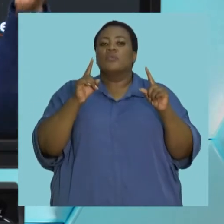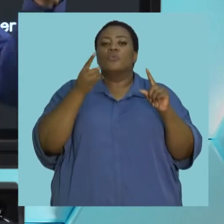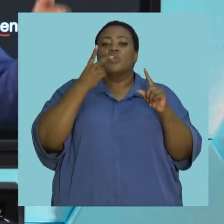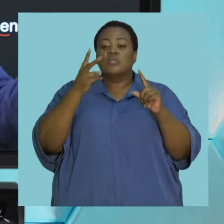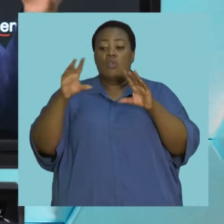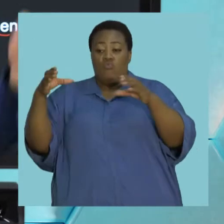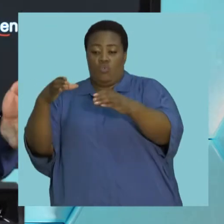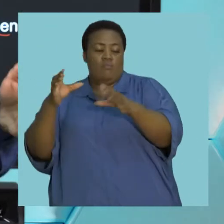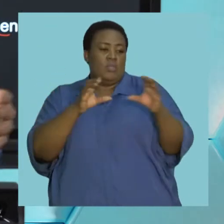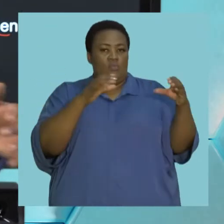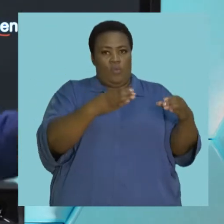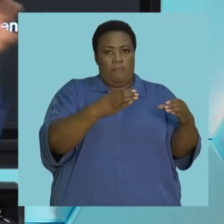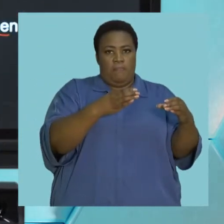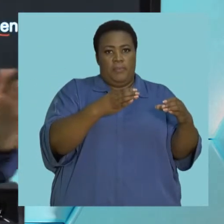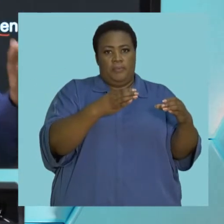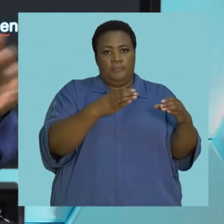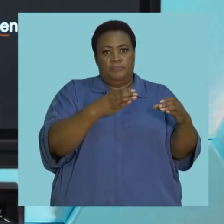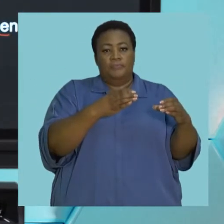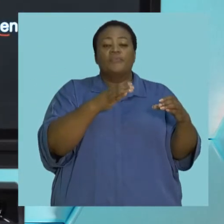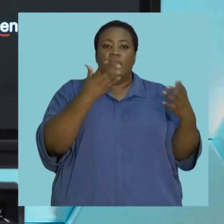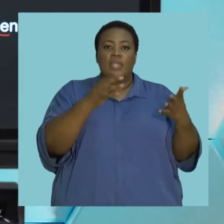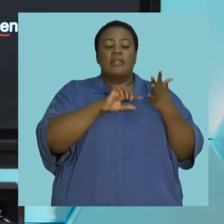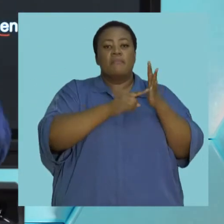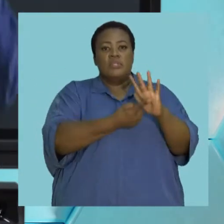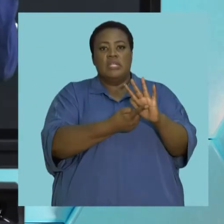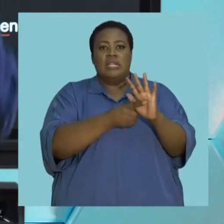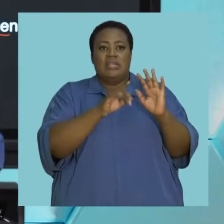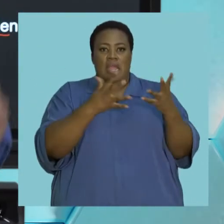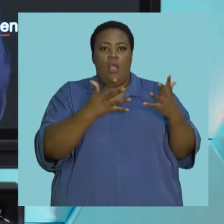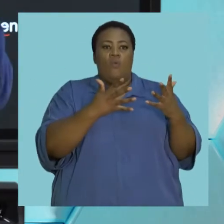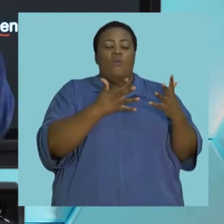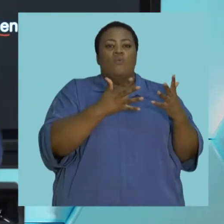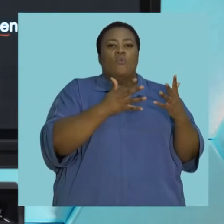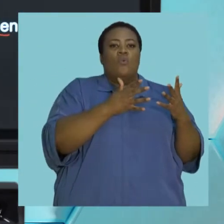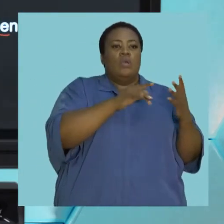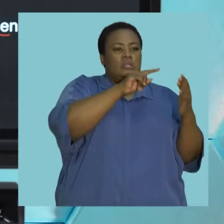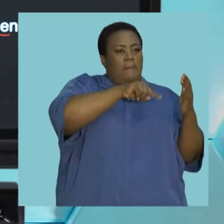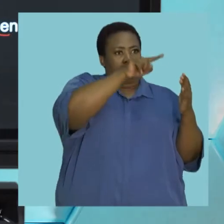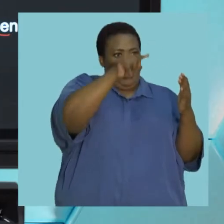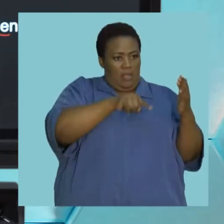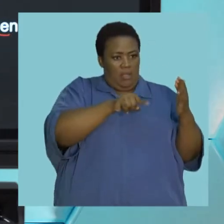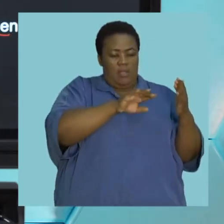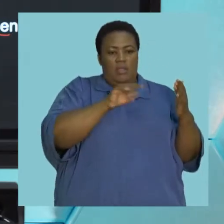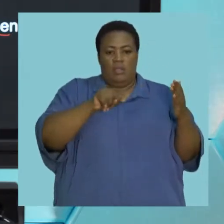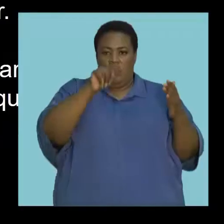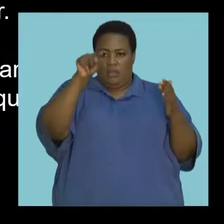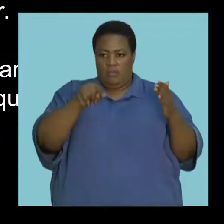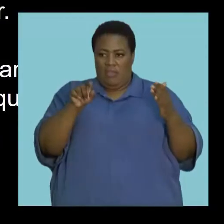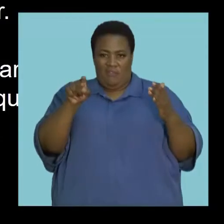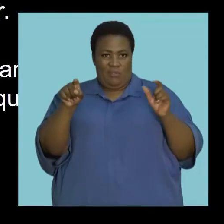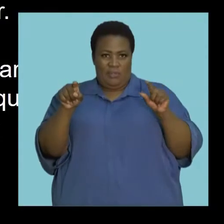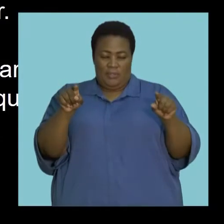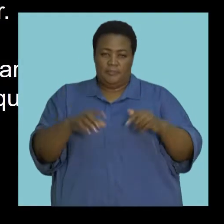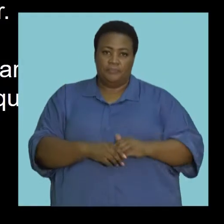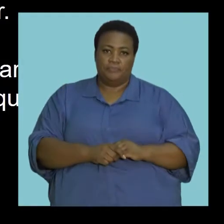but we're able to group them into a category and present that as a bar on a graph. Okay,